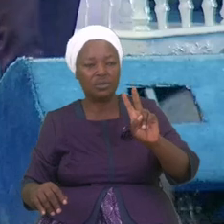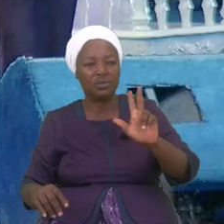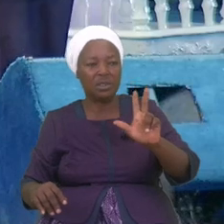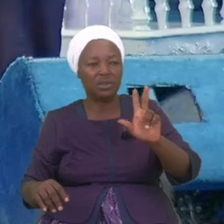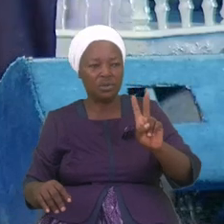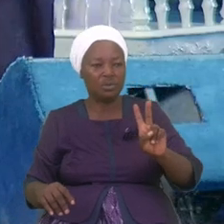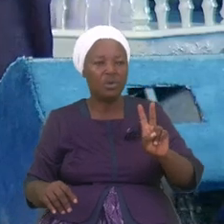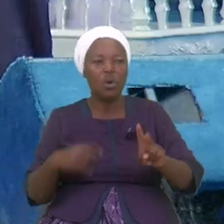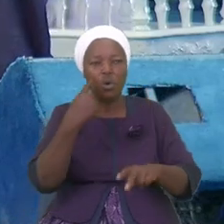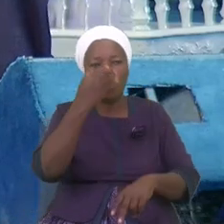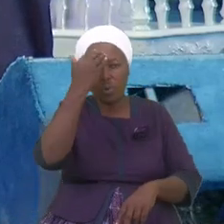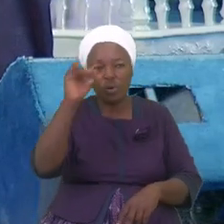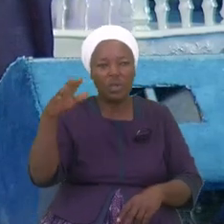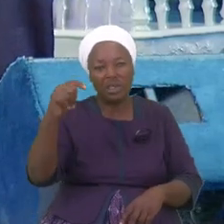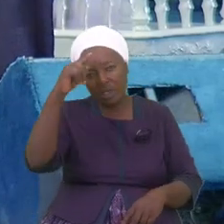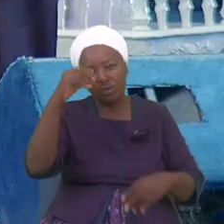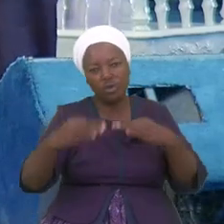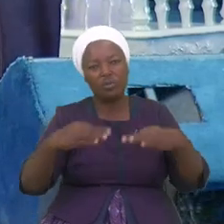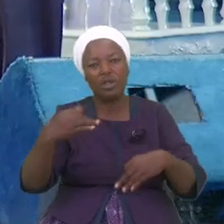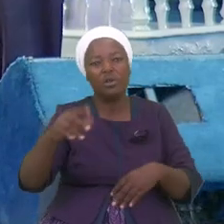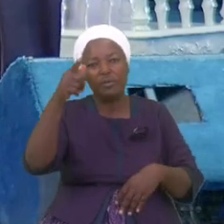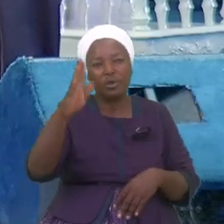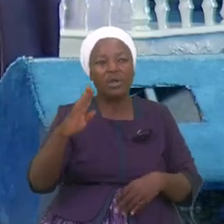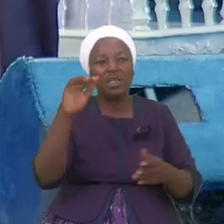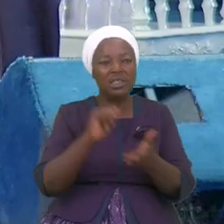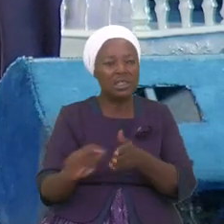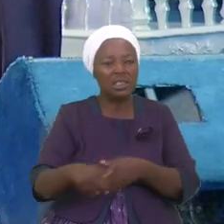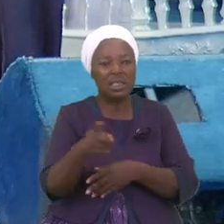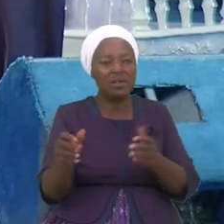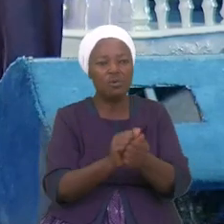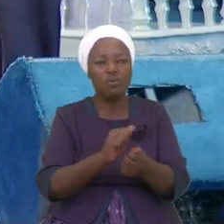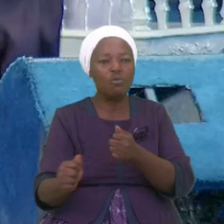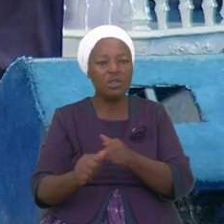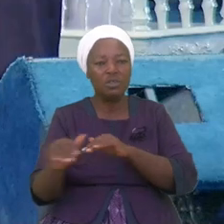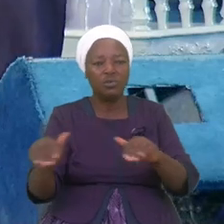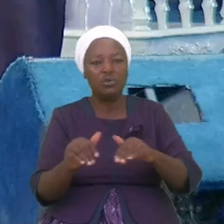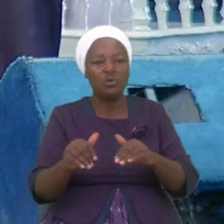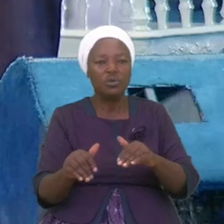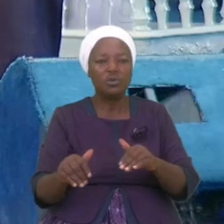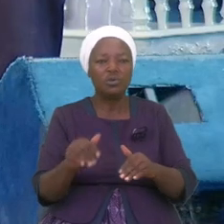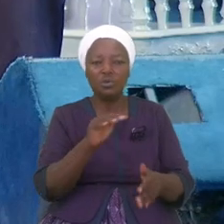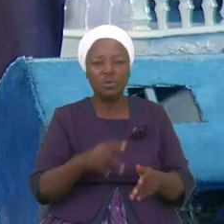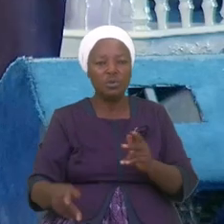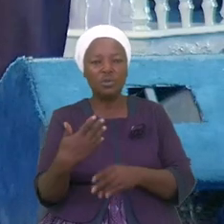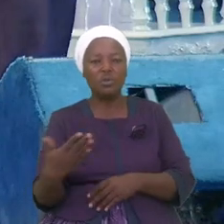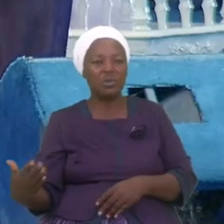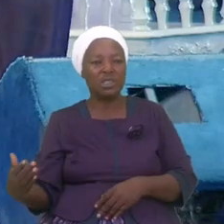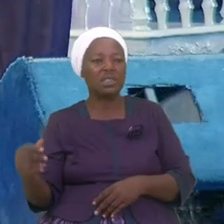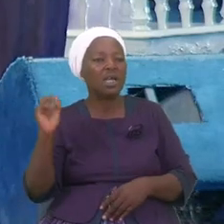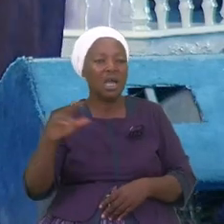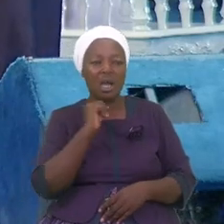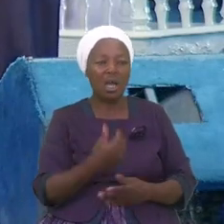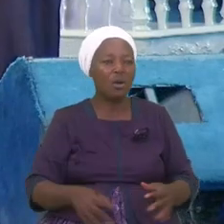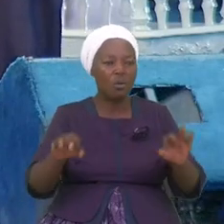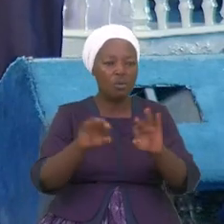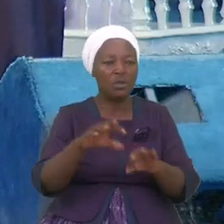who knowing the judgment of God, that they which commit such things are worthy of death, not only